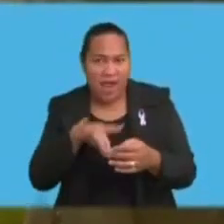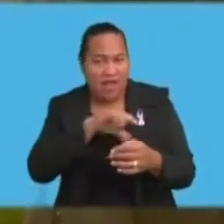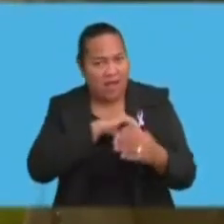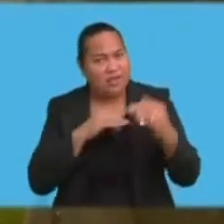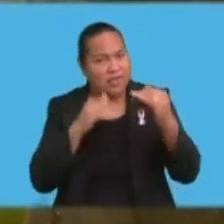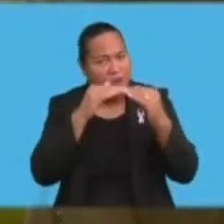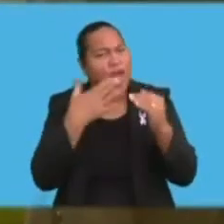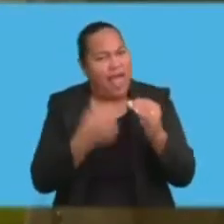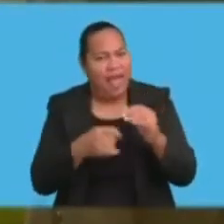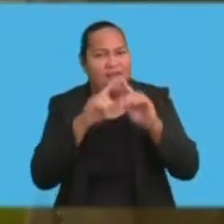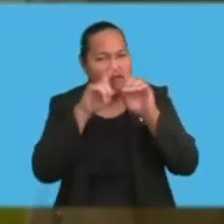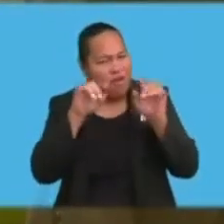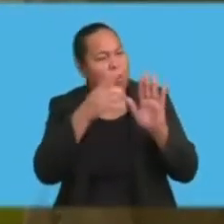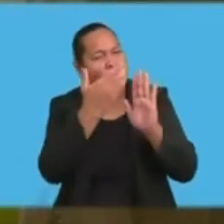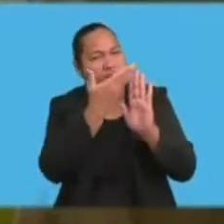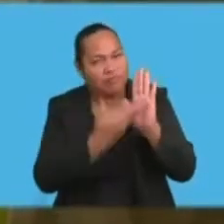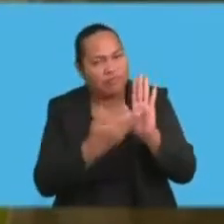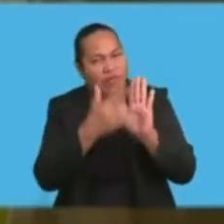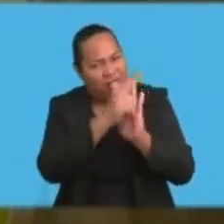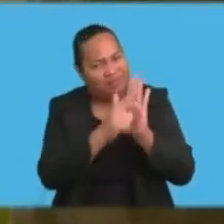Framework. Yes. And Madam Speaker,